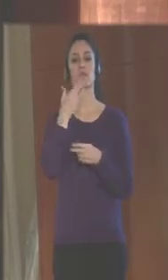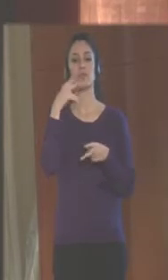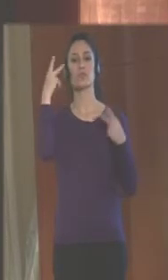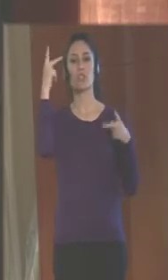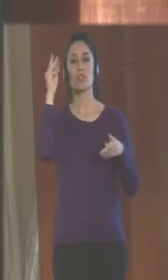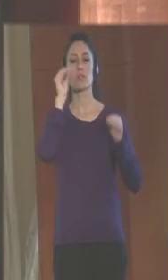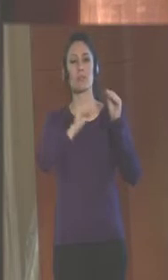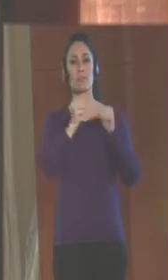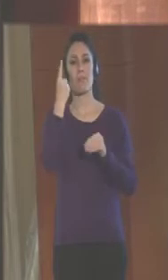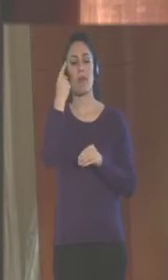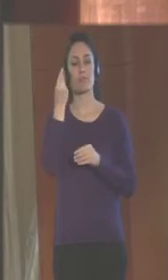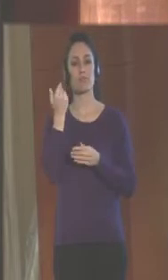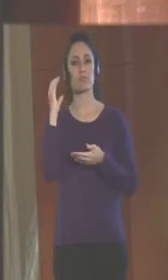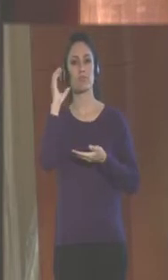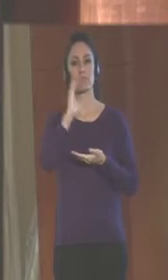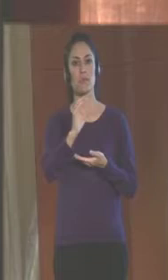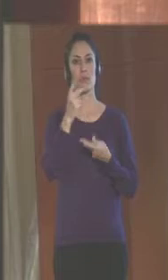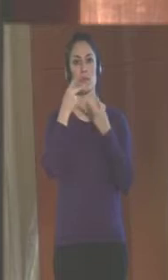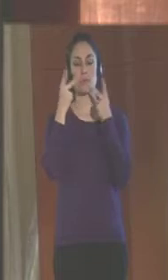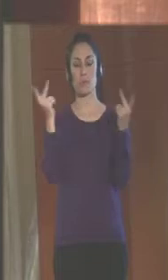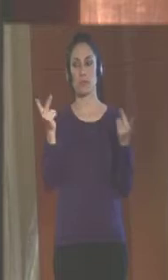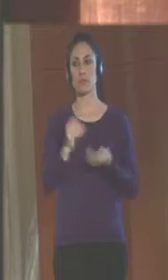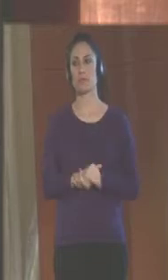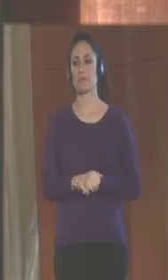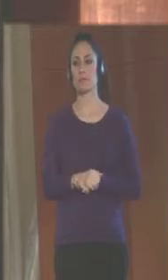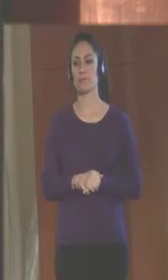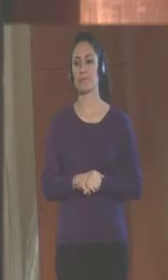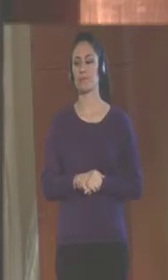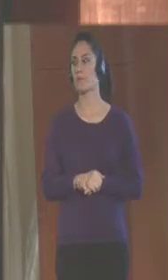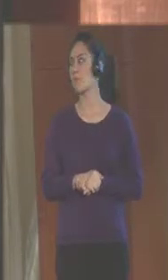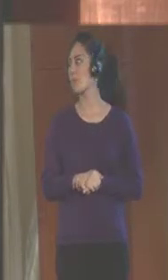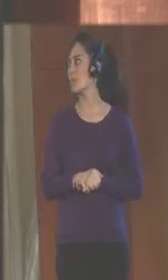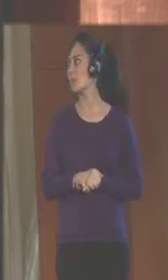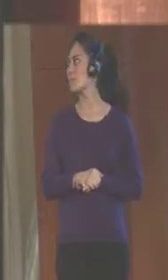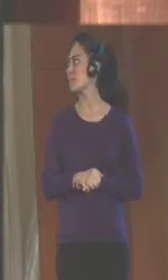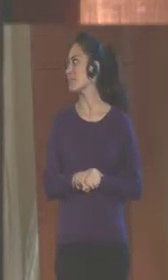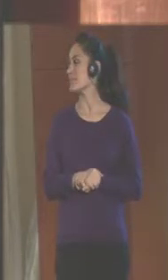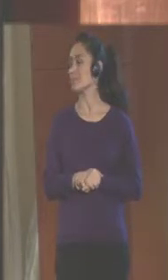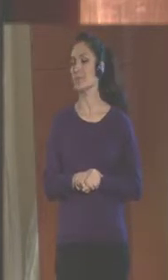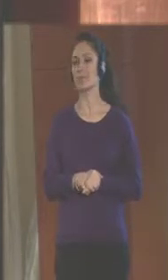carrying out public investment policies.